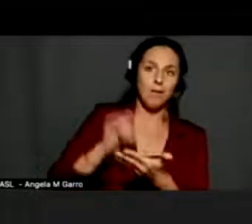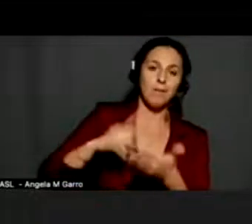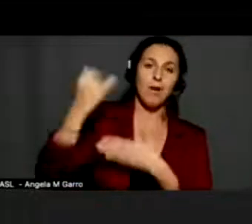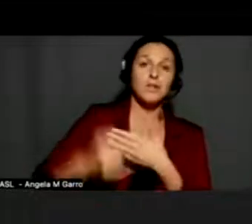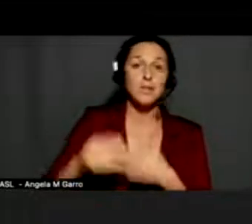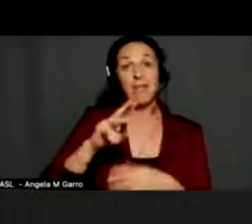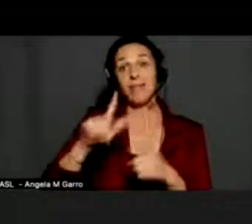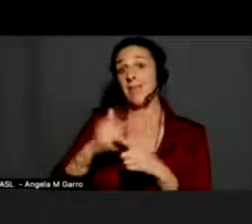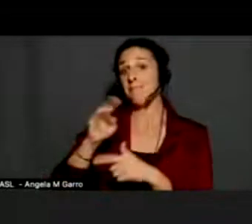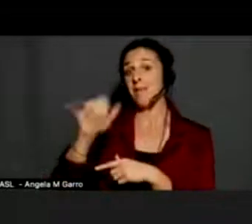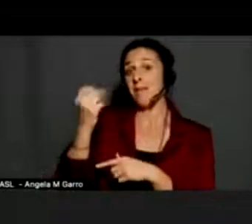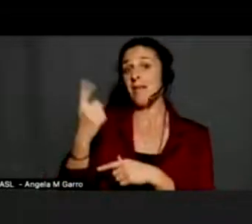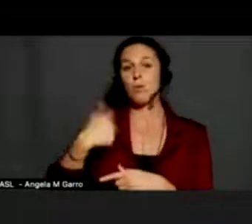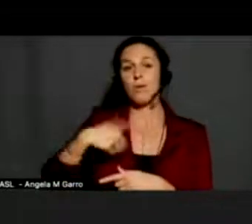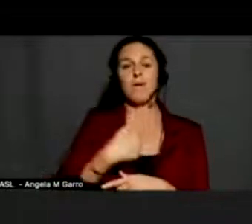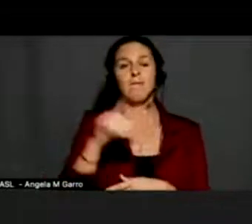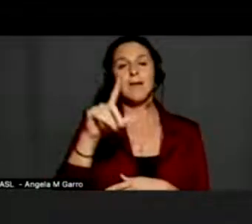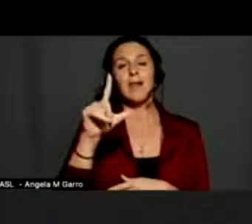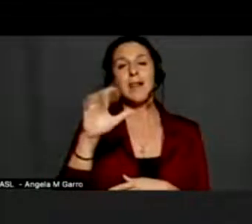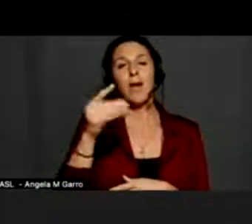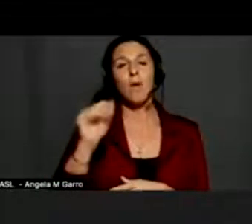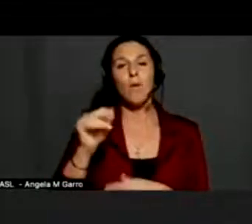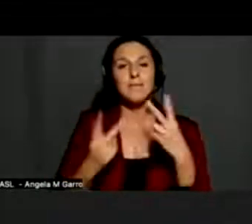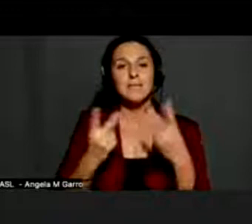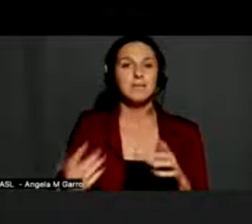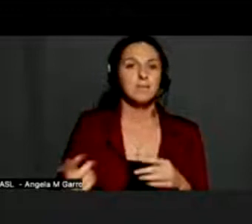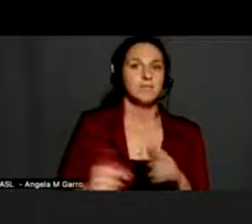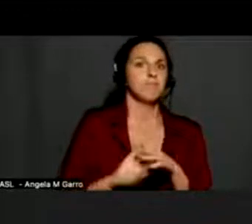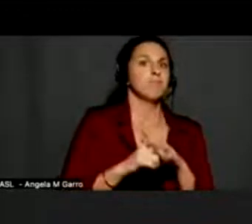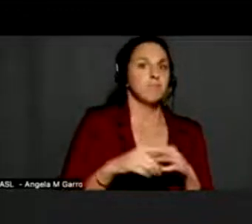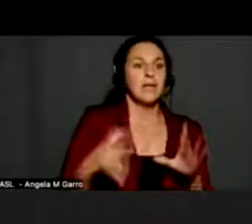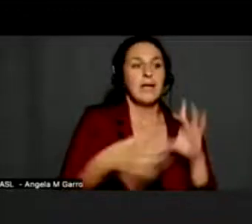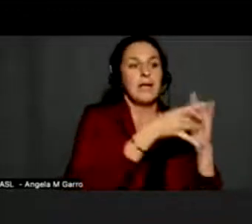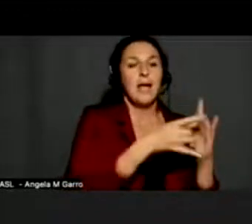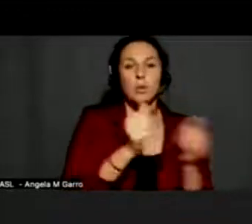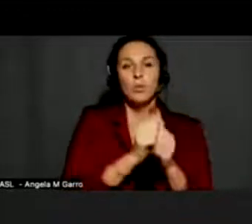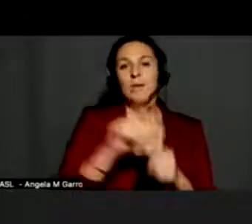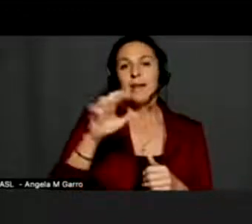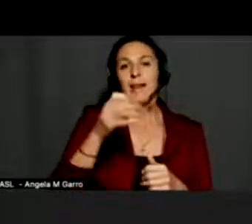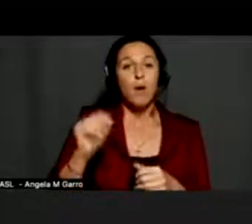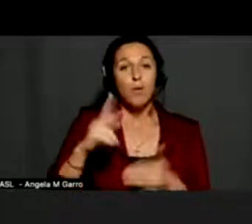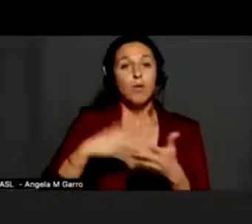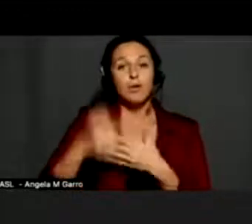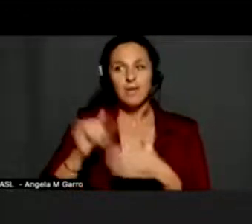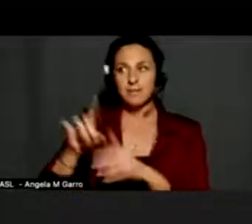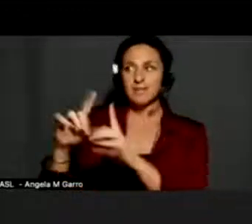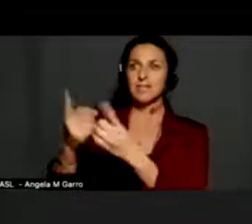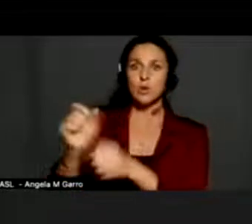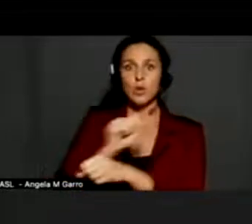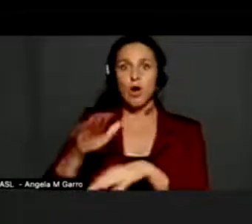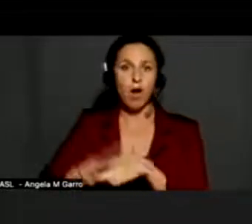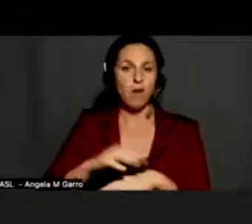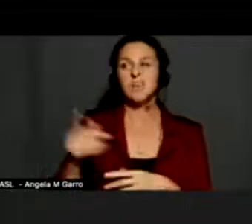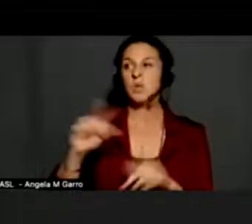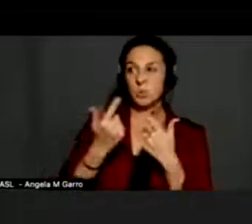then on May 11th, we have a Lego visit coming up, connected to the Lego project. that the district is working on. A group of us will be going down